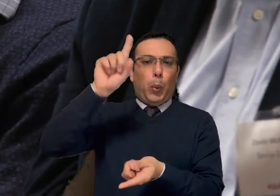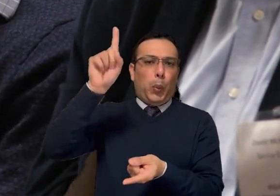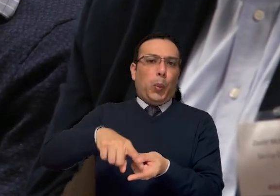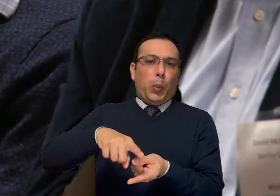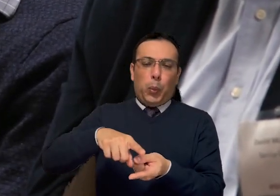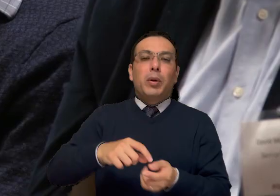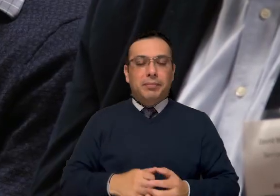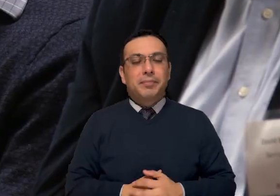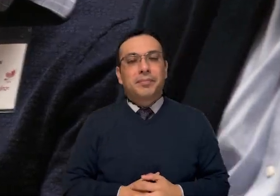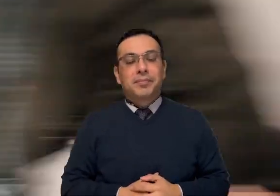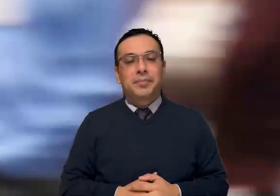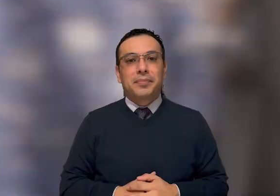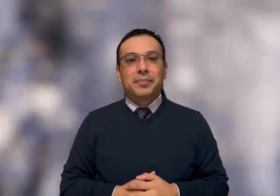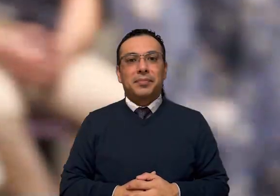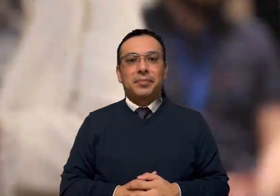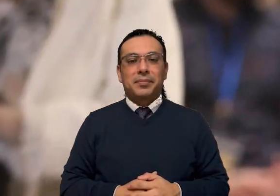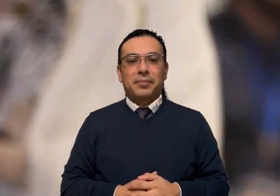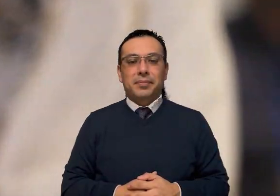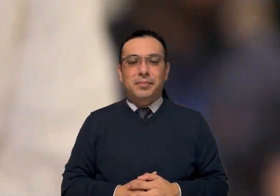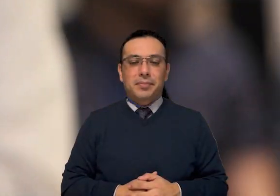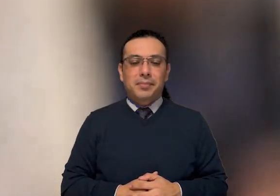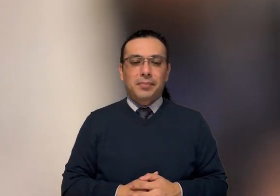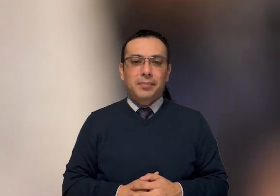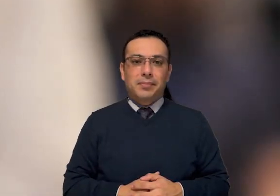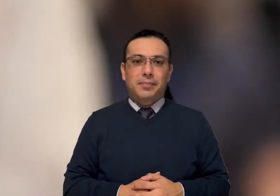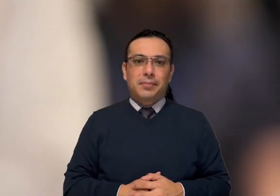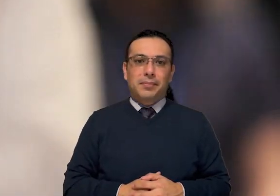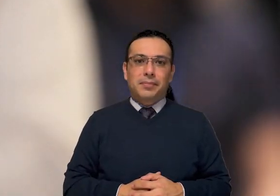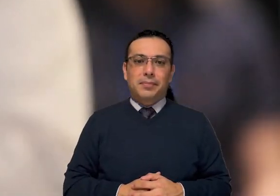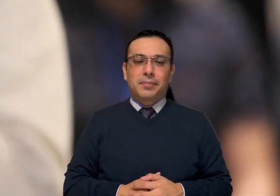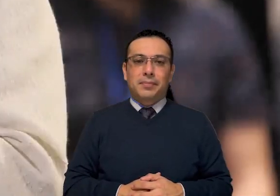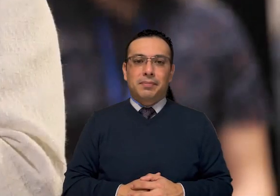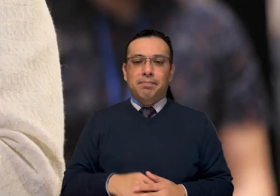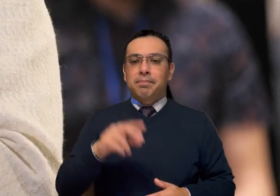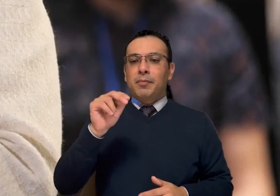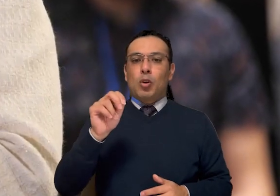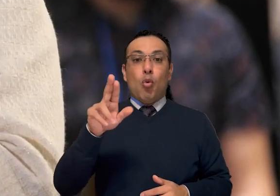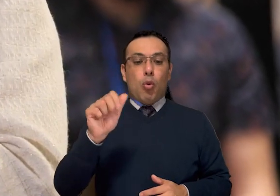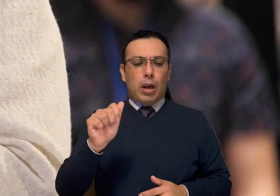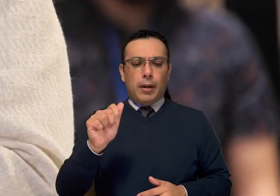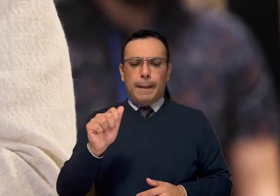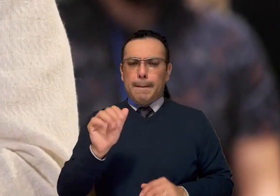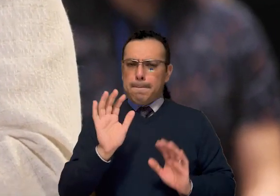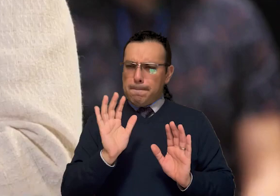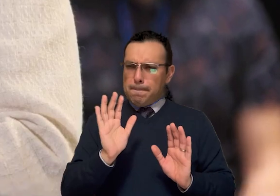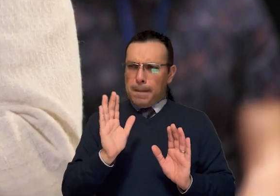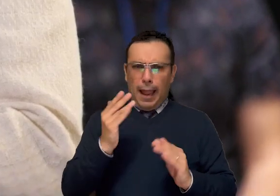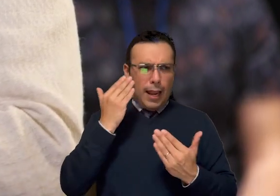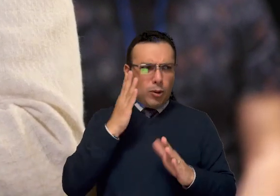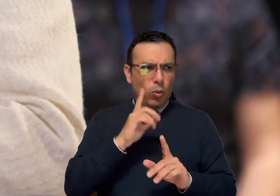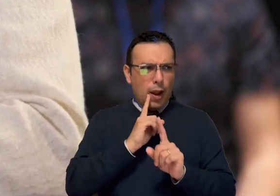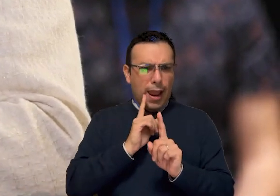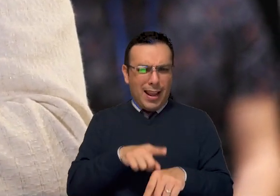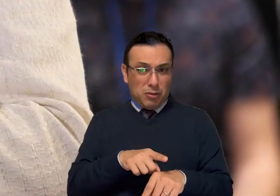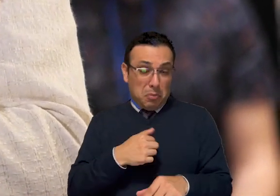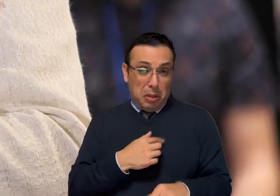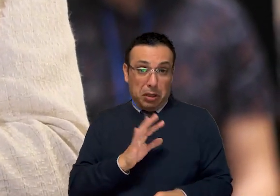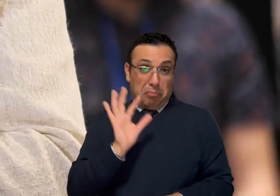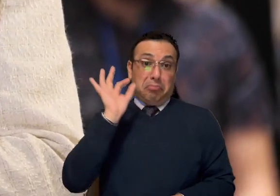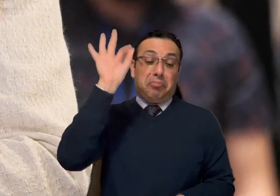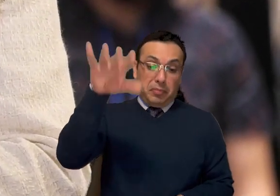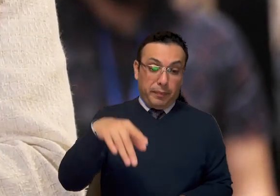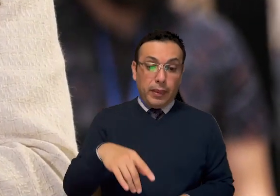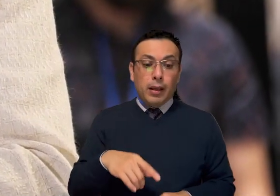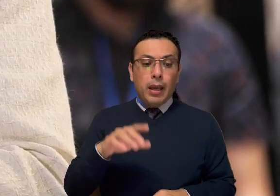I don't know the answer to this, so I'm just going to ask it. Does anyone know where the Ambrose Light Tower and Light Ship are?